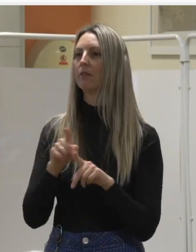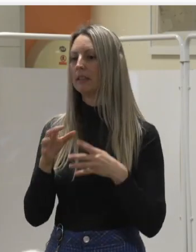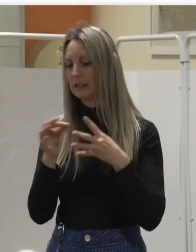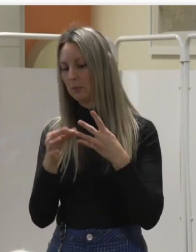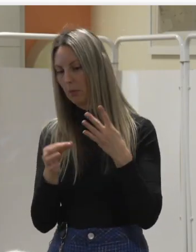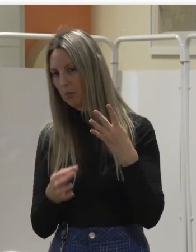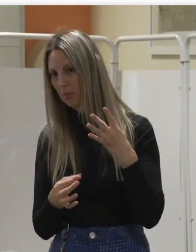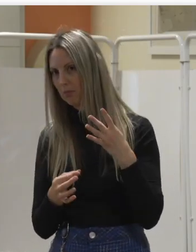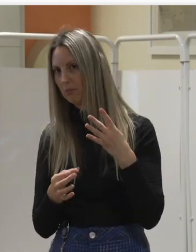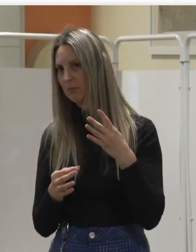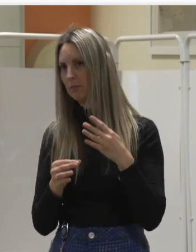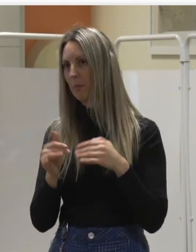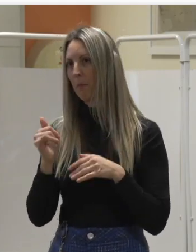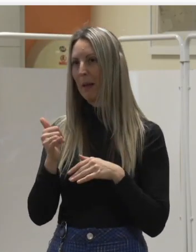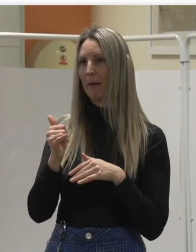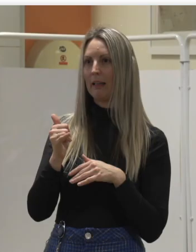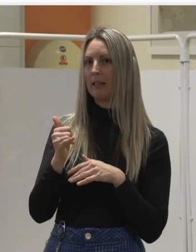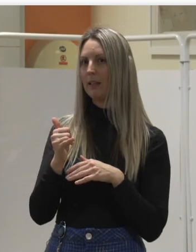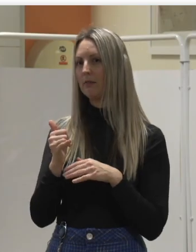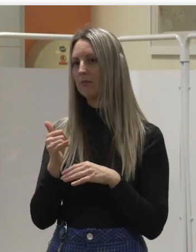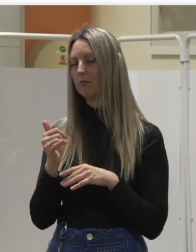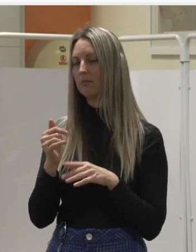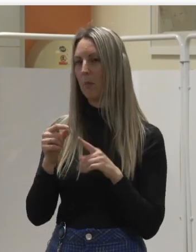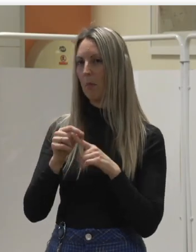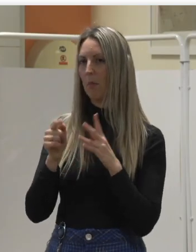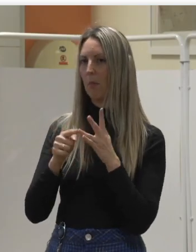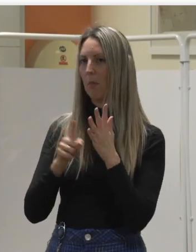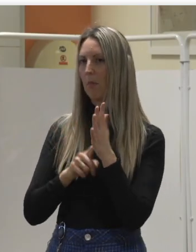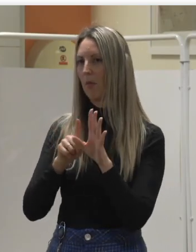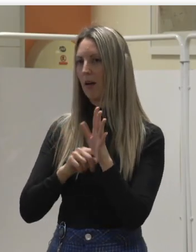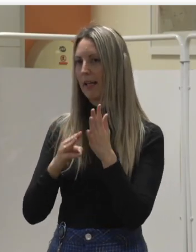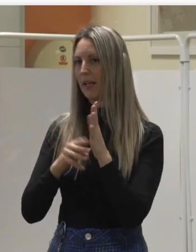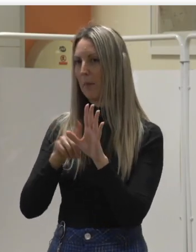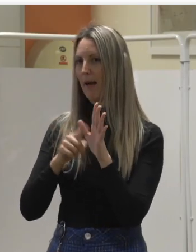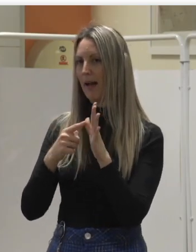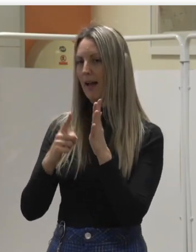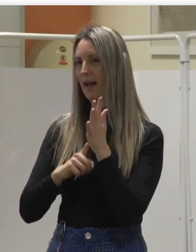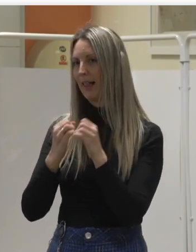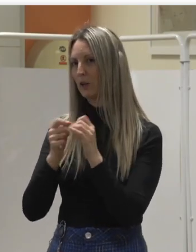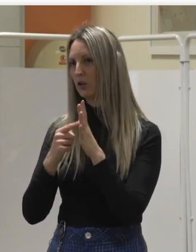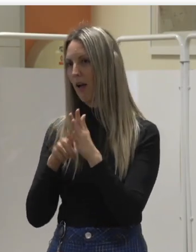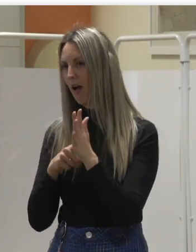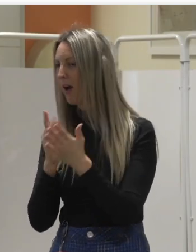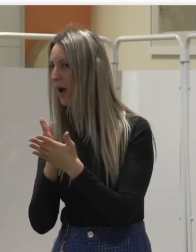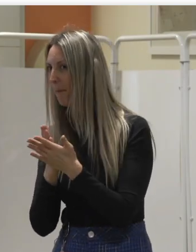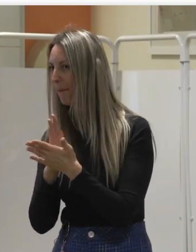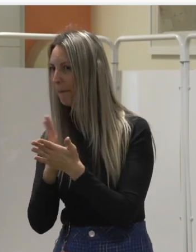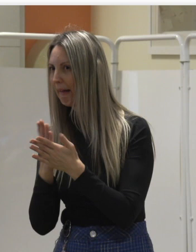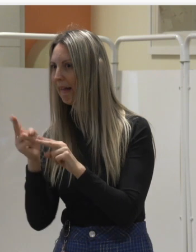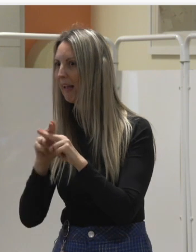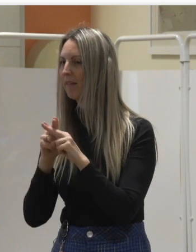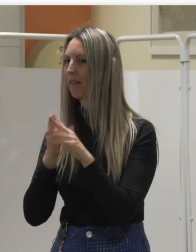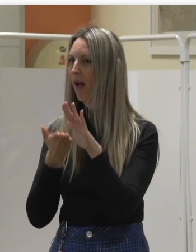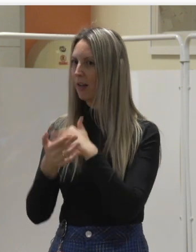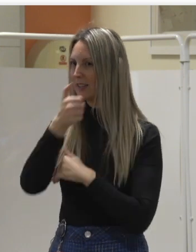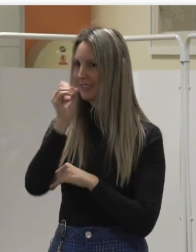symptoms which may sound like polymyalgia, but if they are younger than 50, it's not polymyalgia. That's